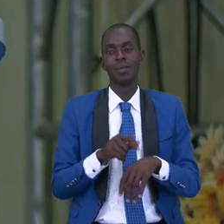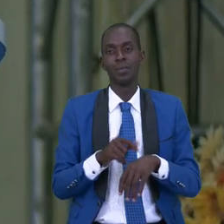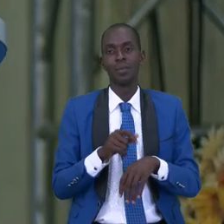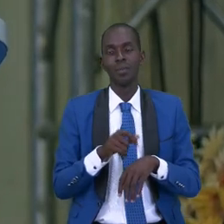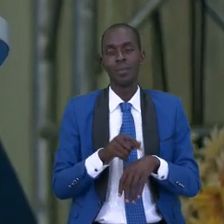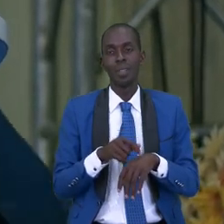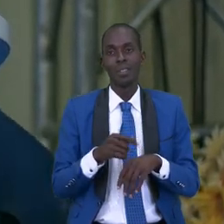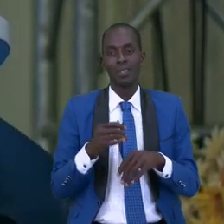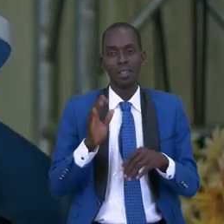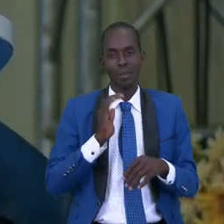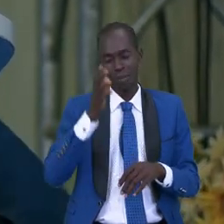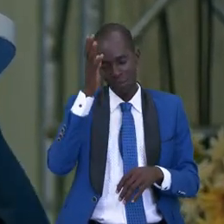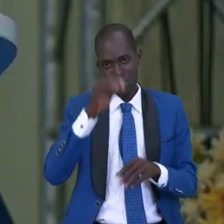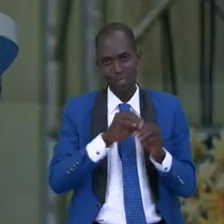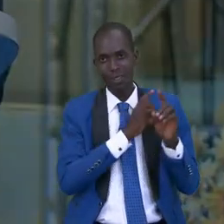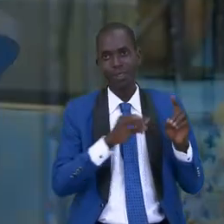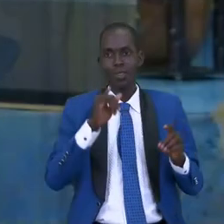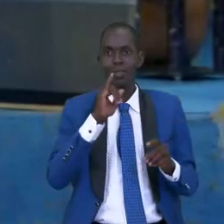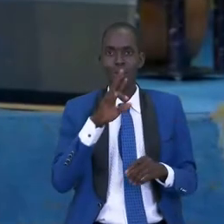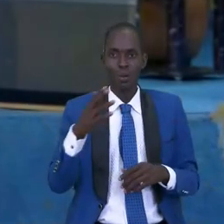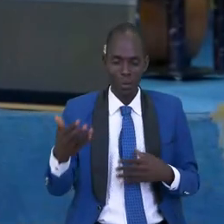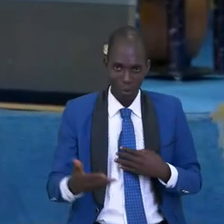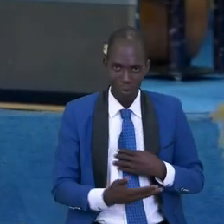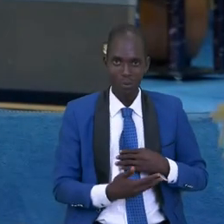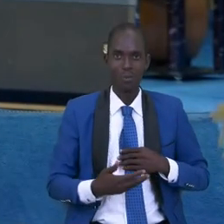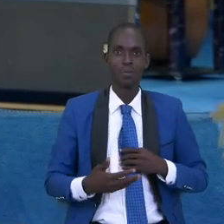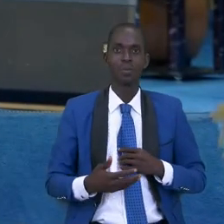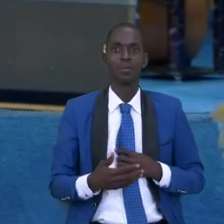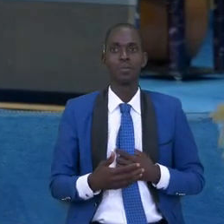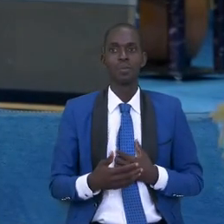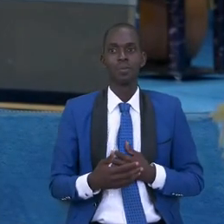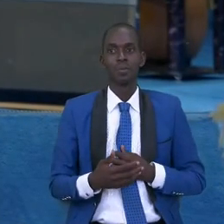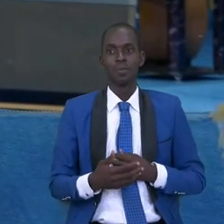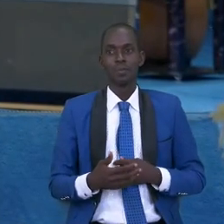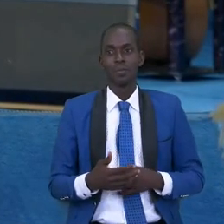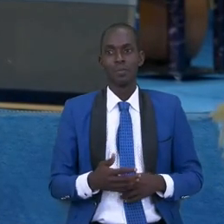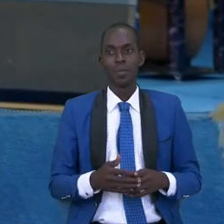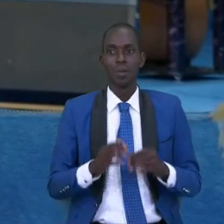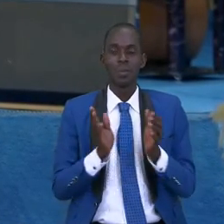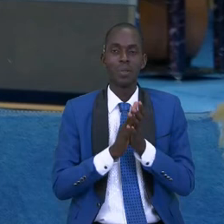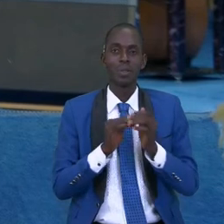Father in the Lord. You're welcome, Daddy. Thank you. Praise the Lord.